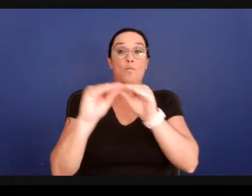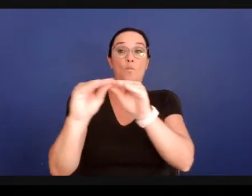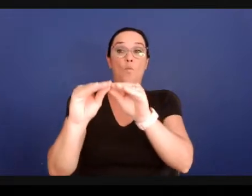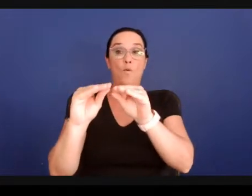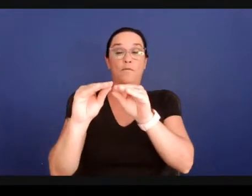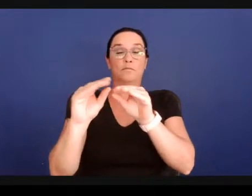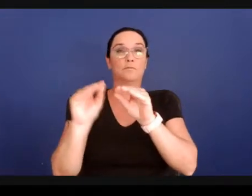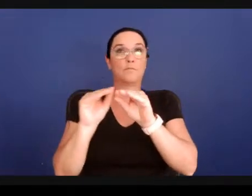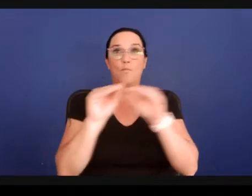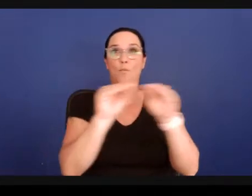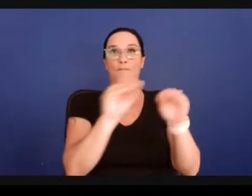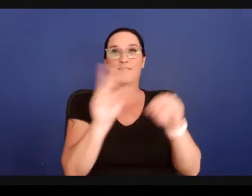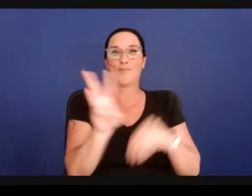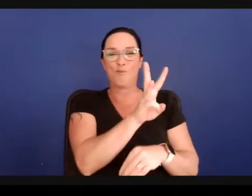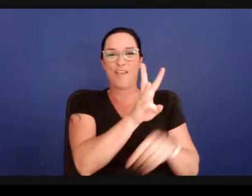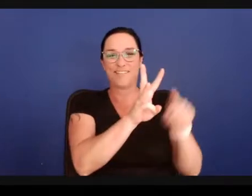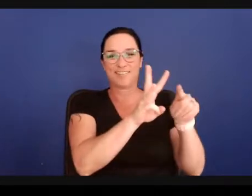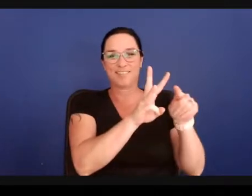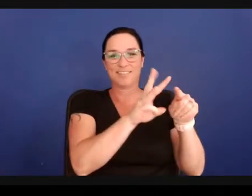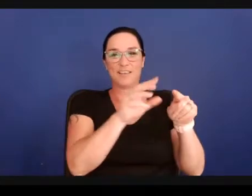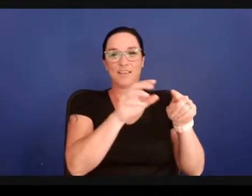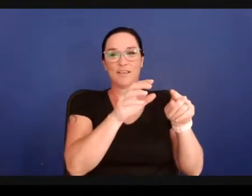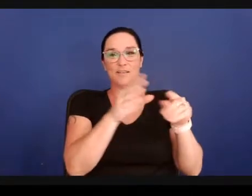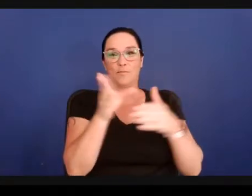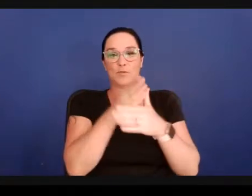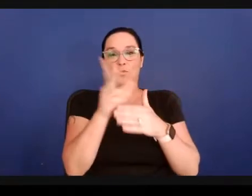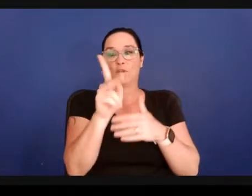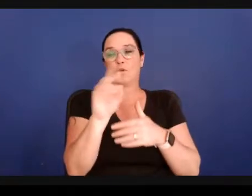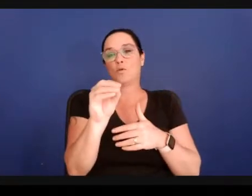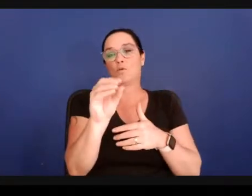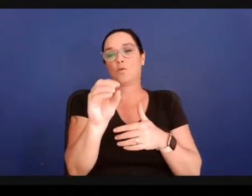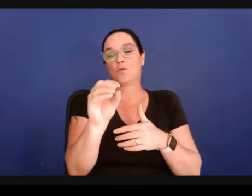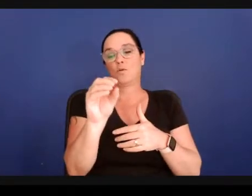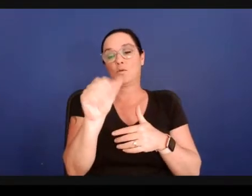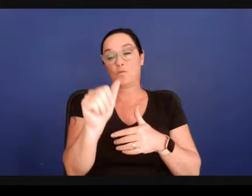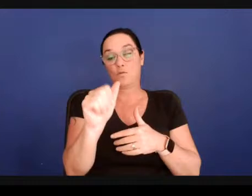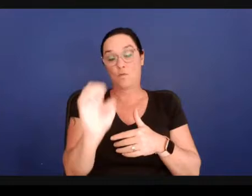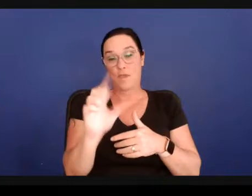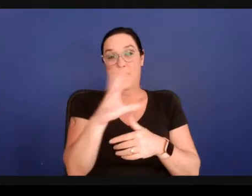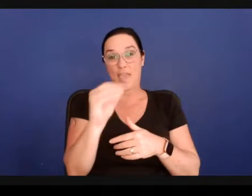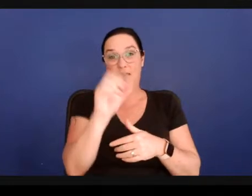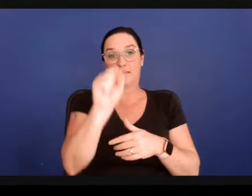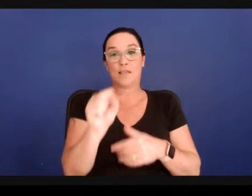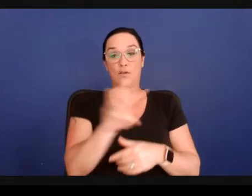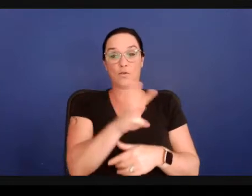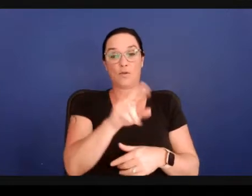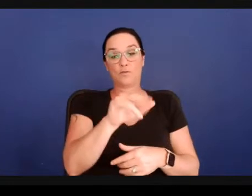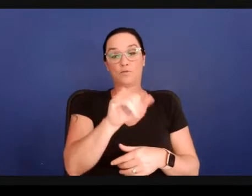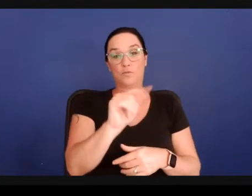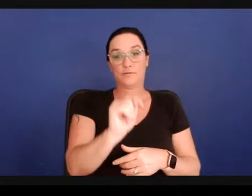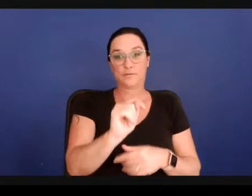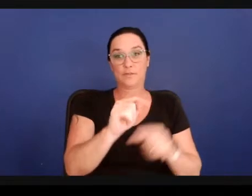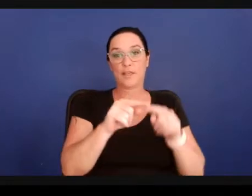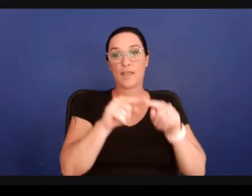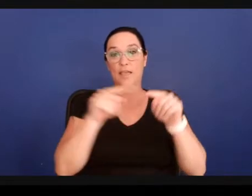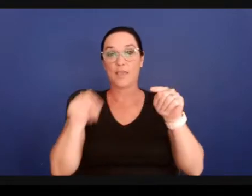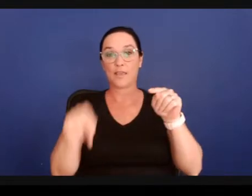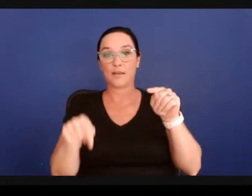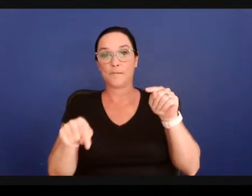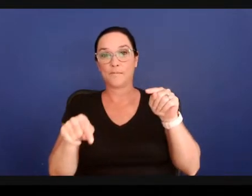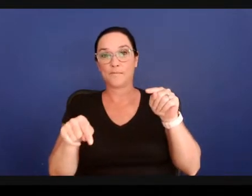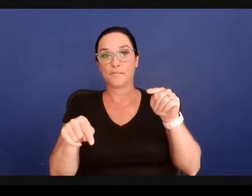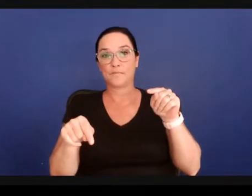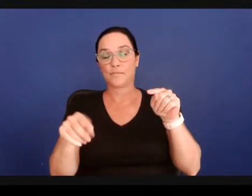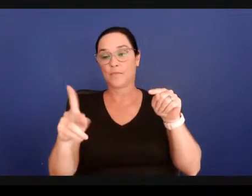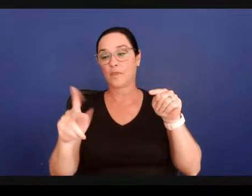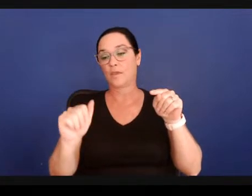between the Kauai and the southwest rift and moving to the south as well. Whereas at the Haleʻiʻapali GPS station, which is